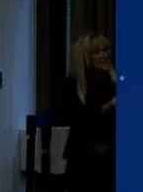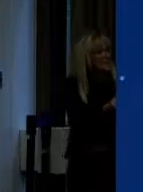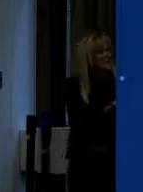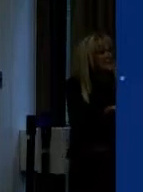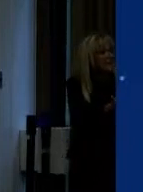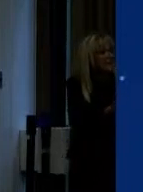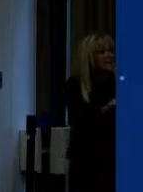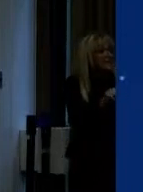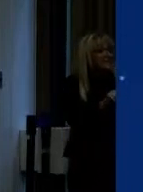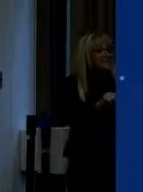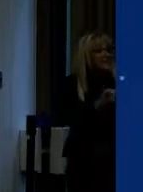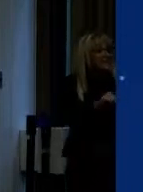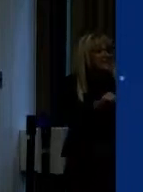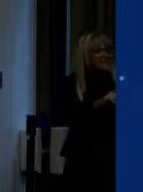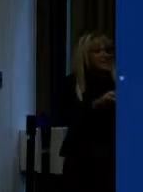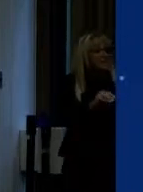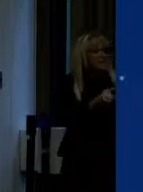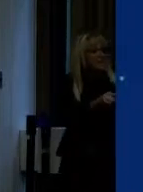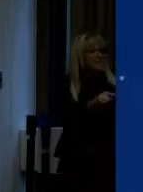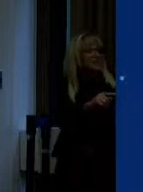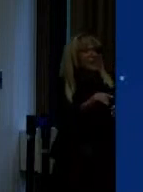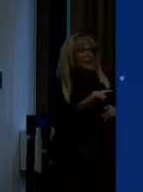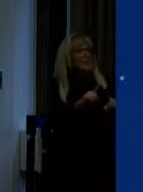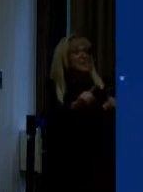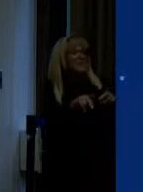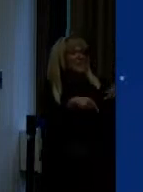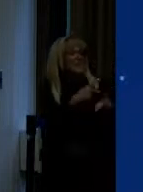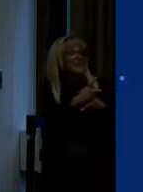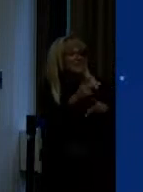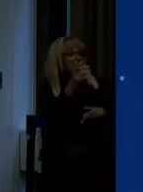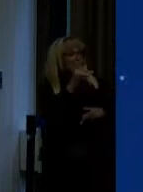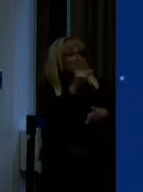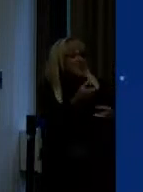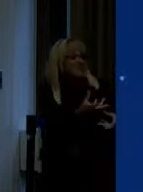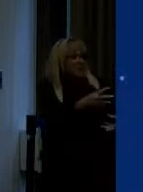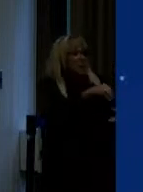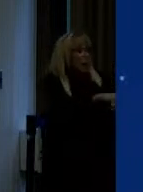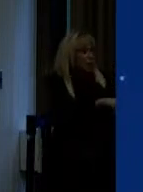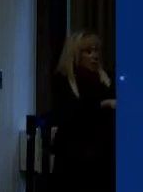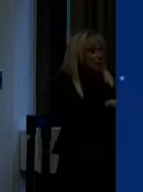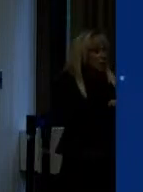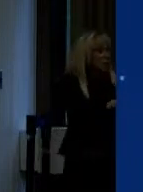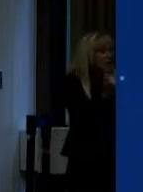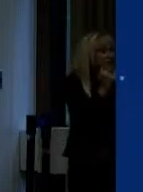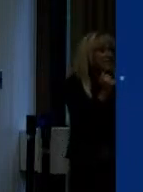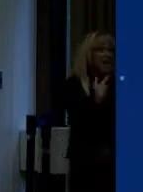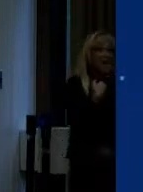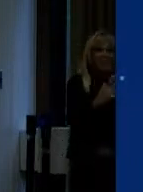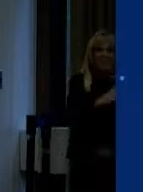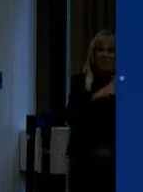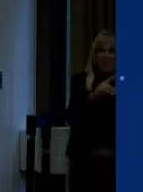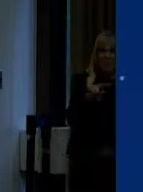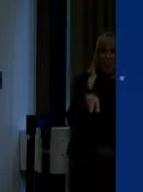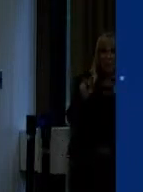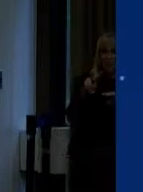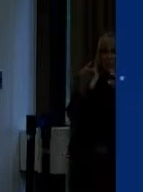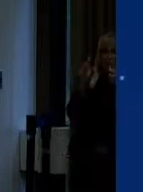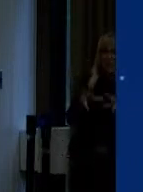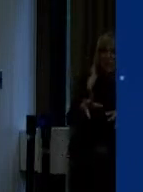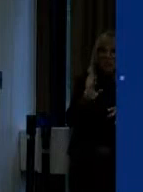that science and engineering practices and cross-cutting concepts must be included. When I'm going to formally observe a teacher, I give them a